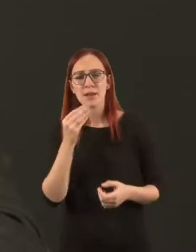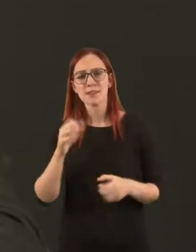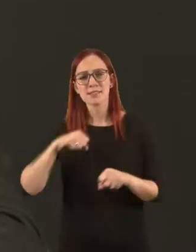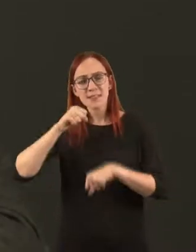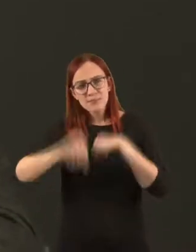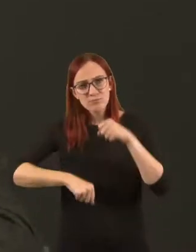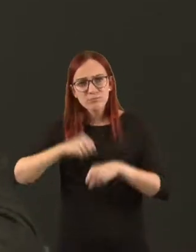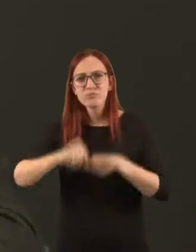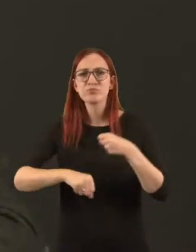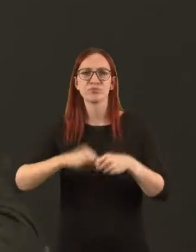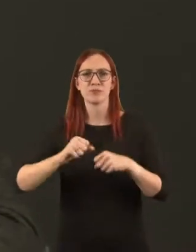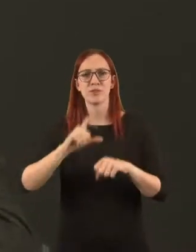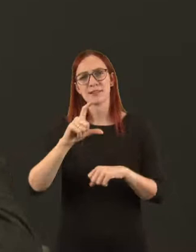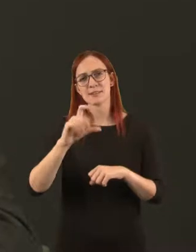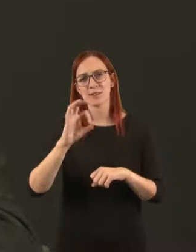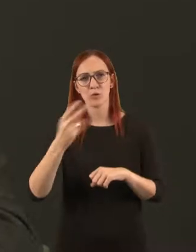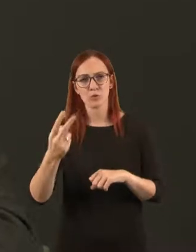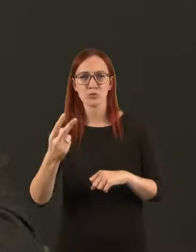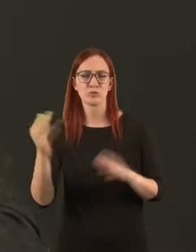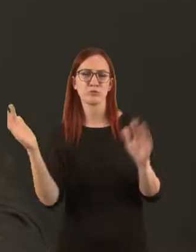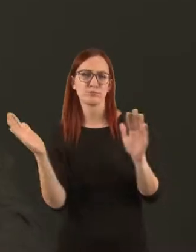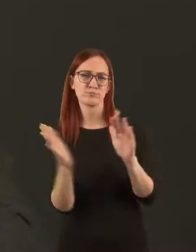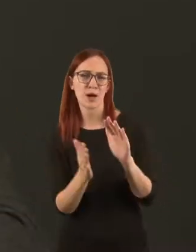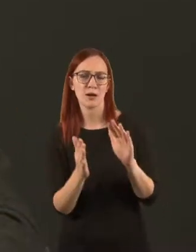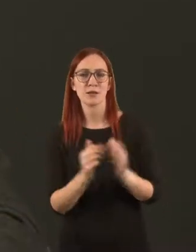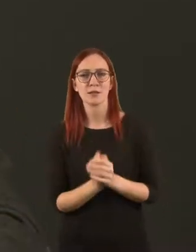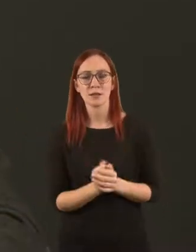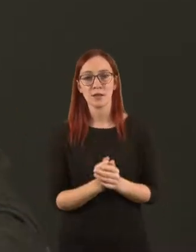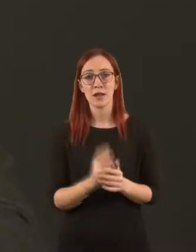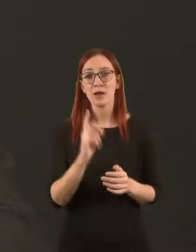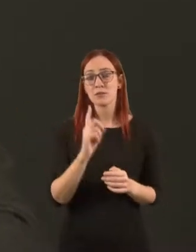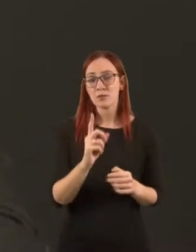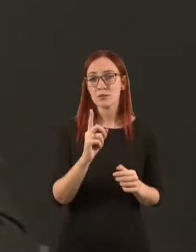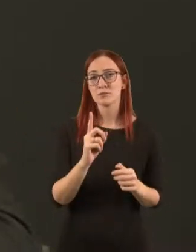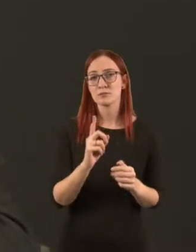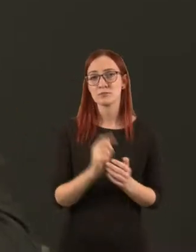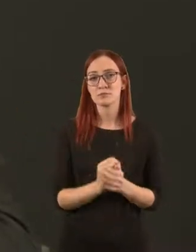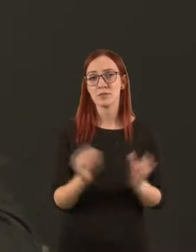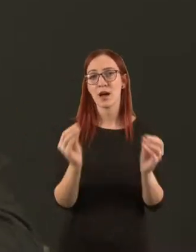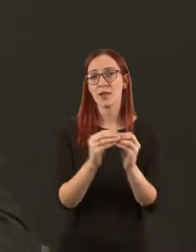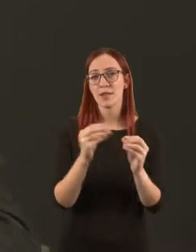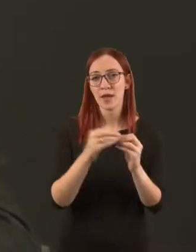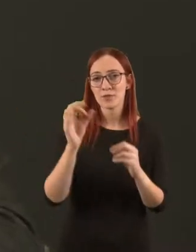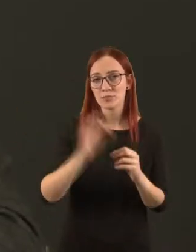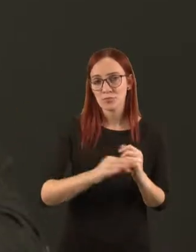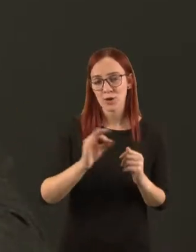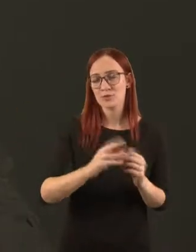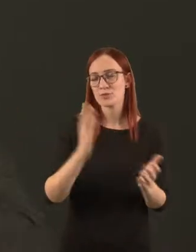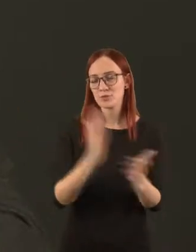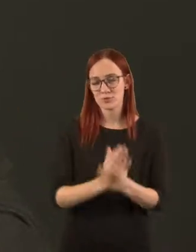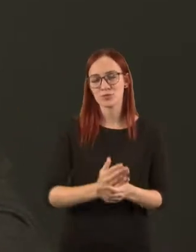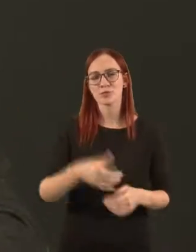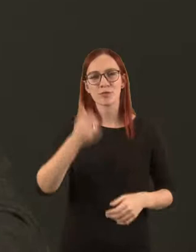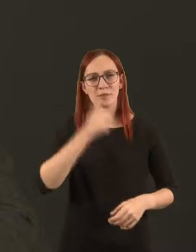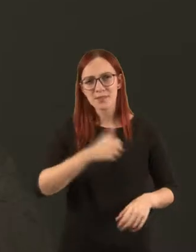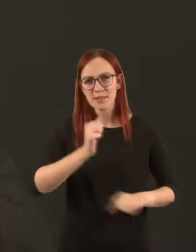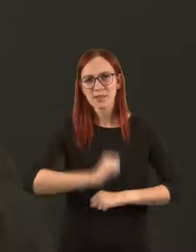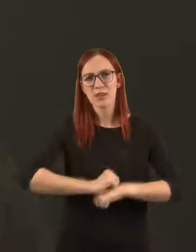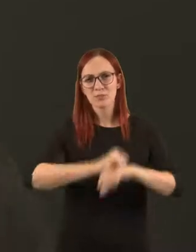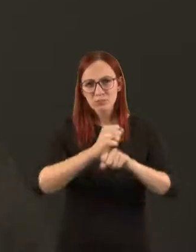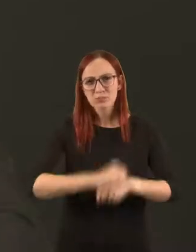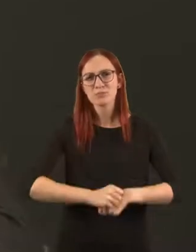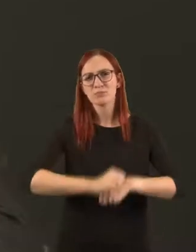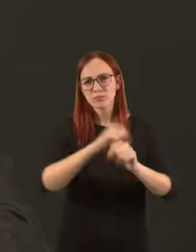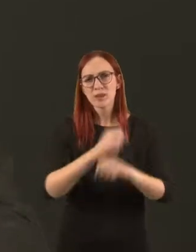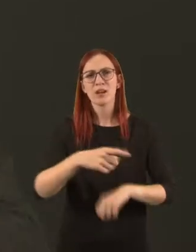they eat food of plant origin, they are bicycling, they are walking, and so on and so forth. Then